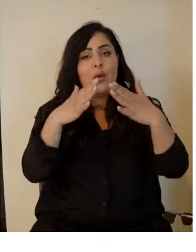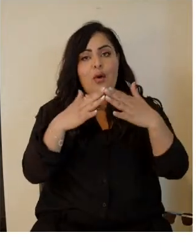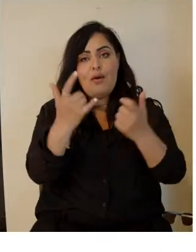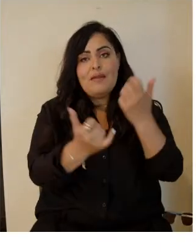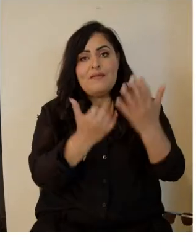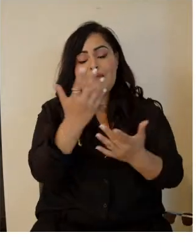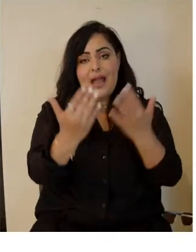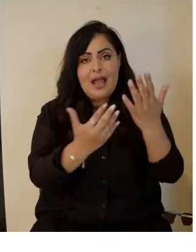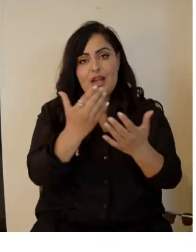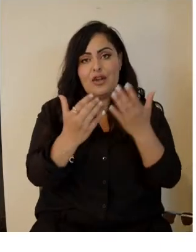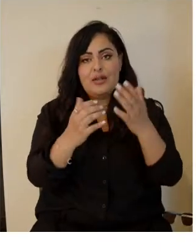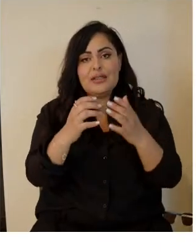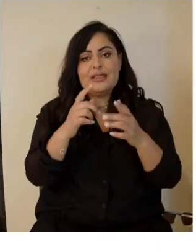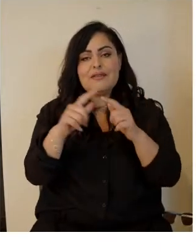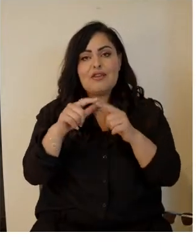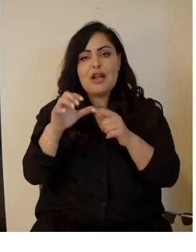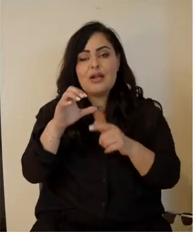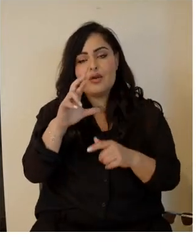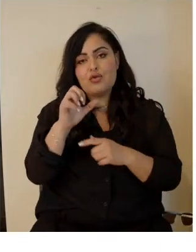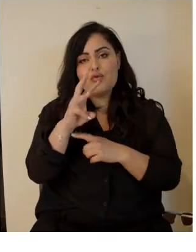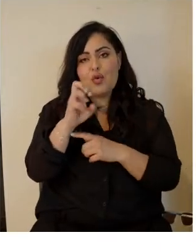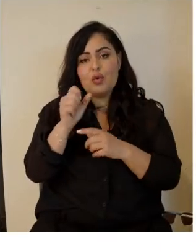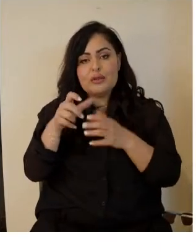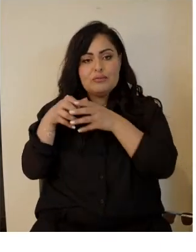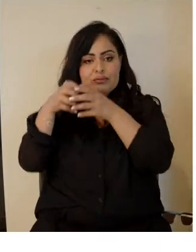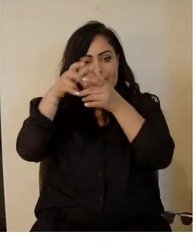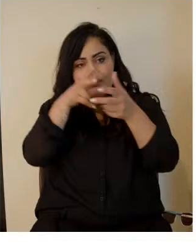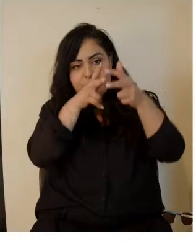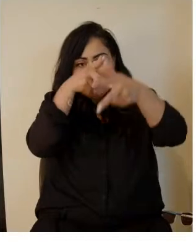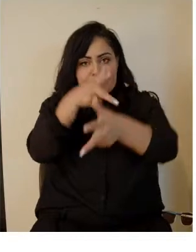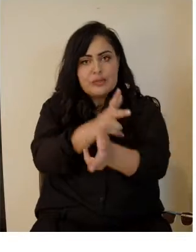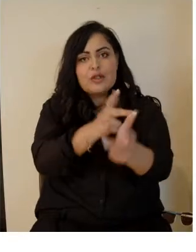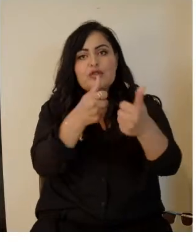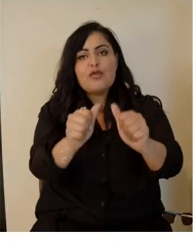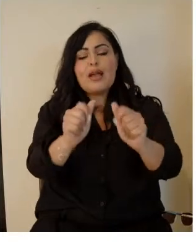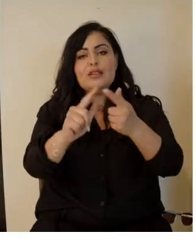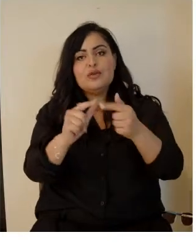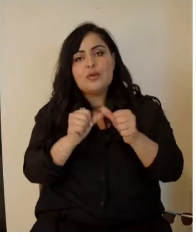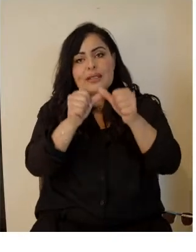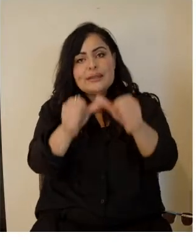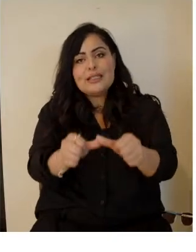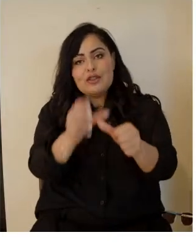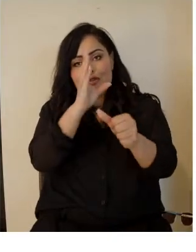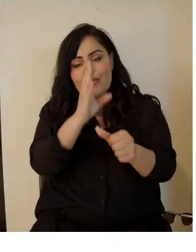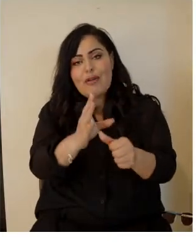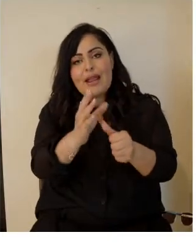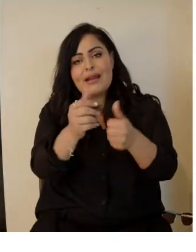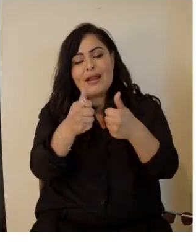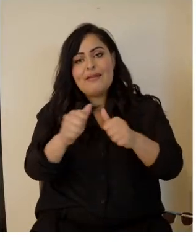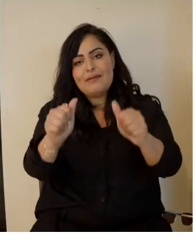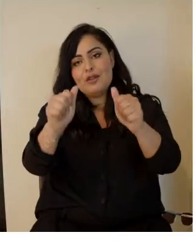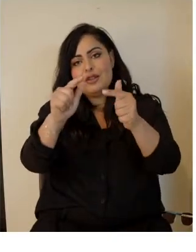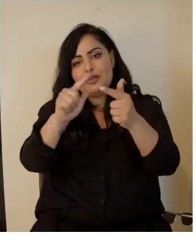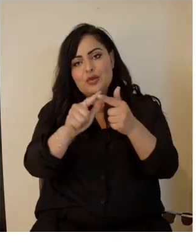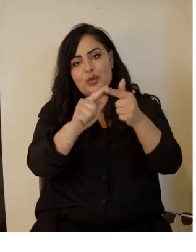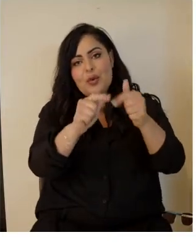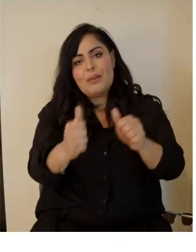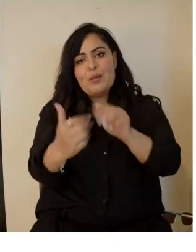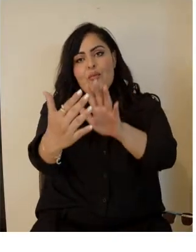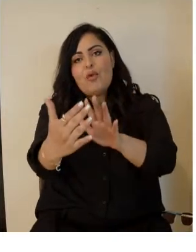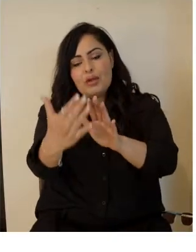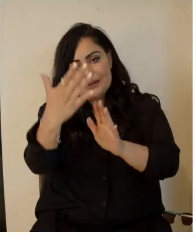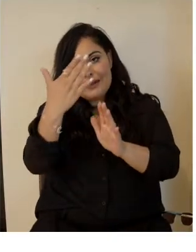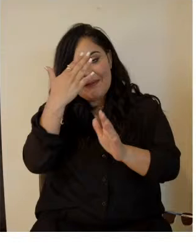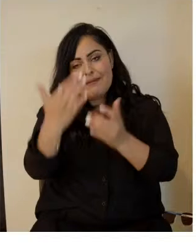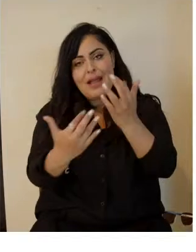looked at going direct, and they're continuing to come up the fire's edge here to try to continue the direct efforts coming up and around the main fire's edge.